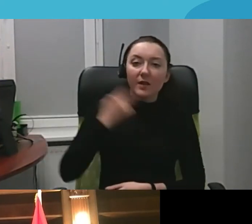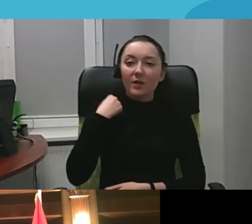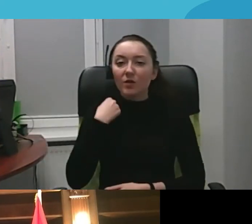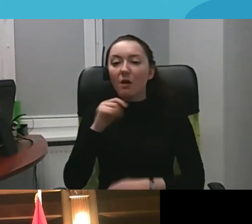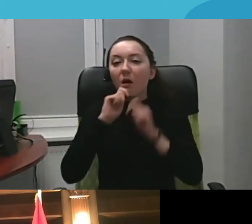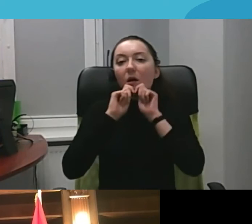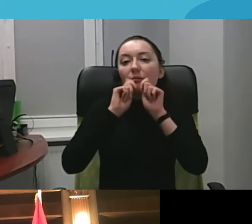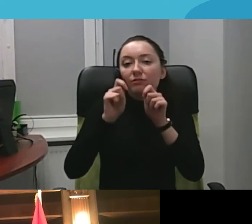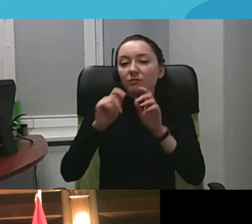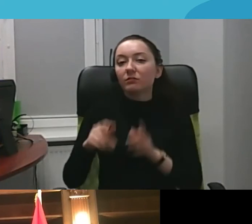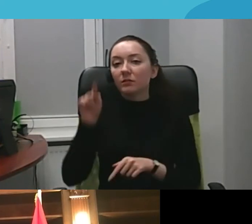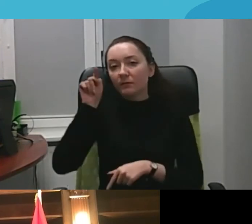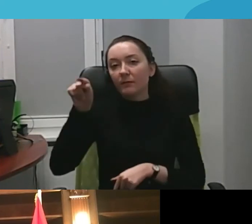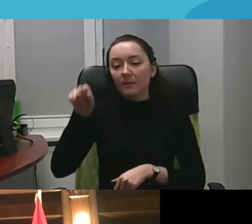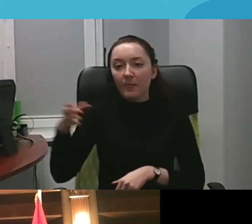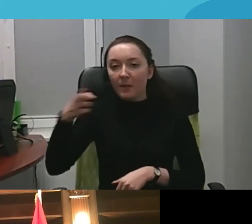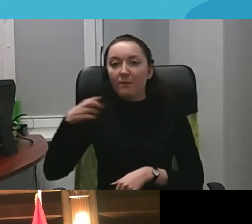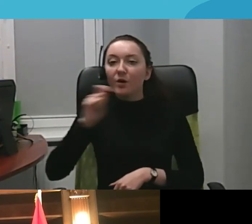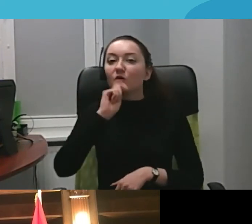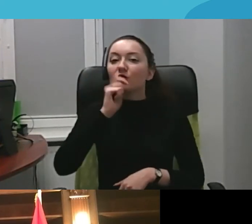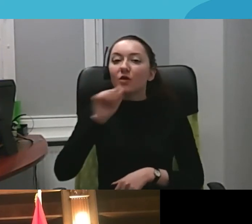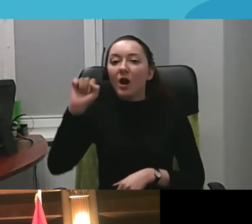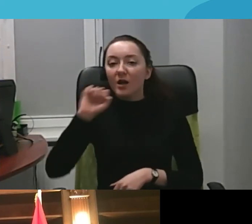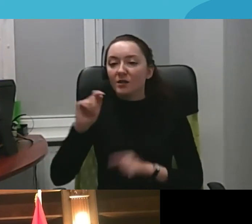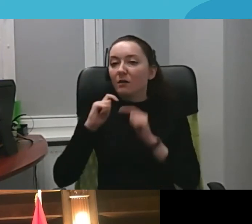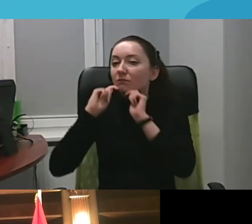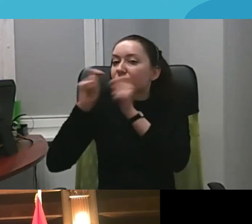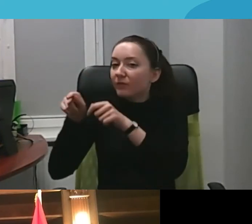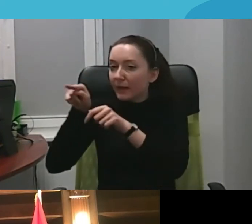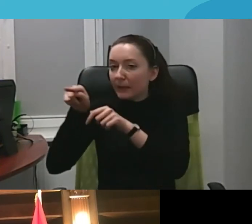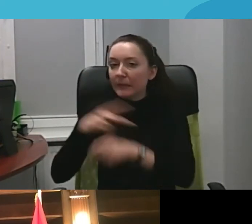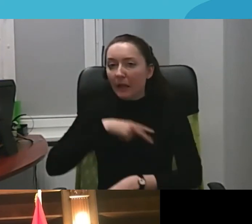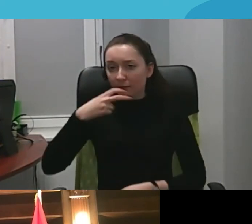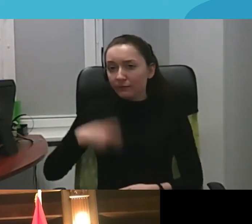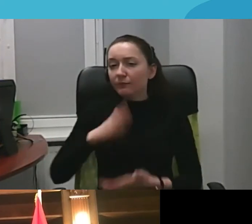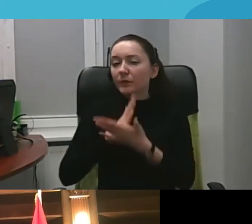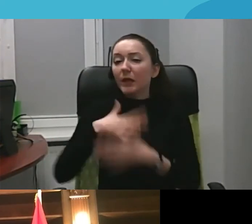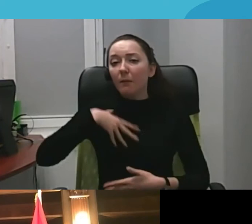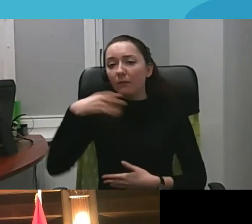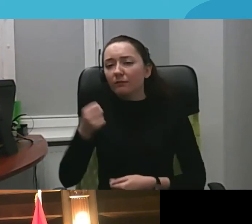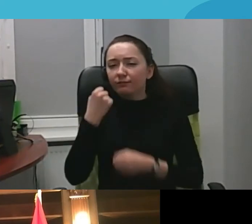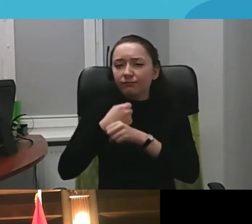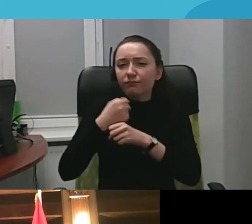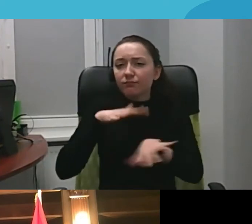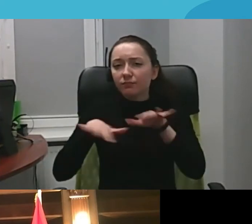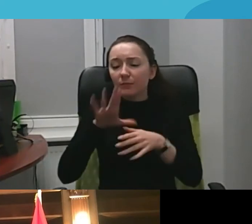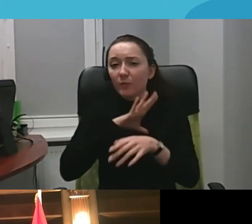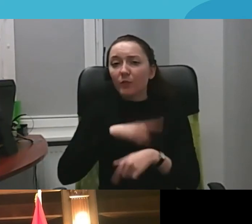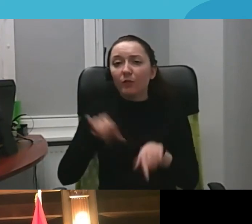done in recognition of their perseverance and self-sacrifice in the face of increased and targeted crackdowns on the media in